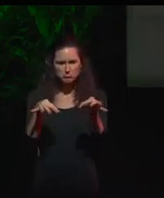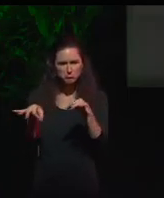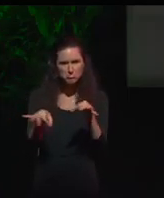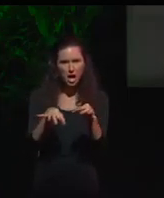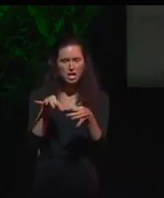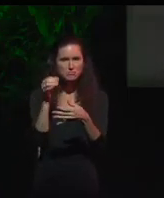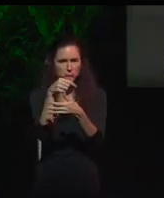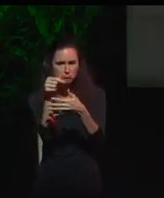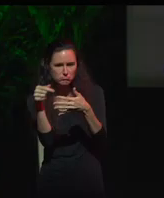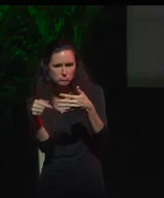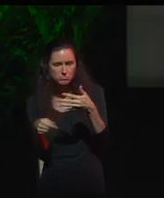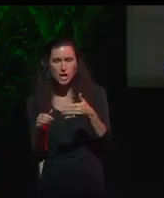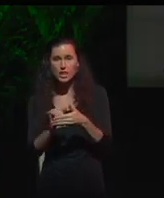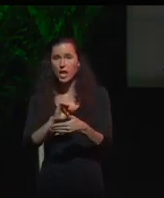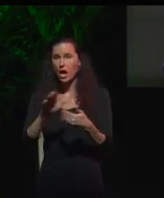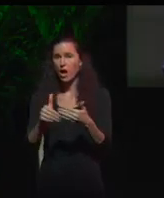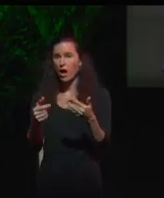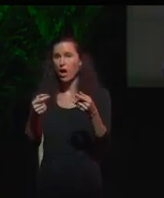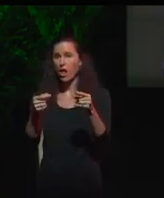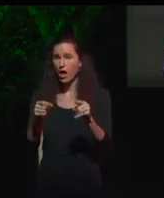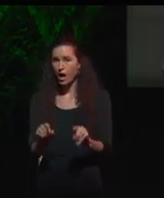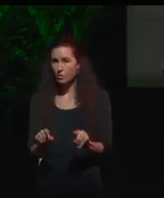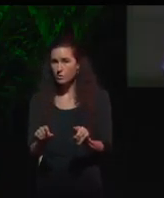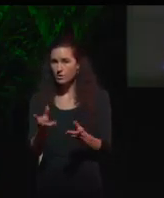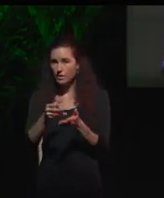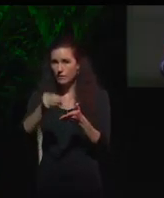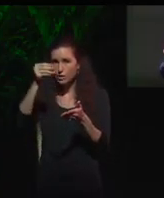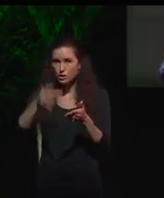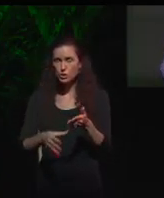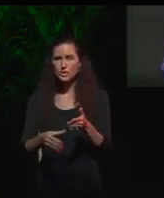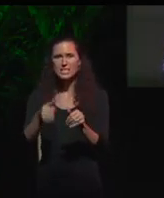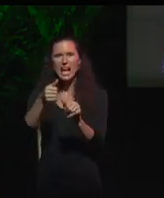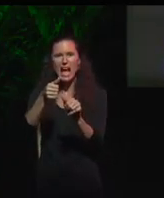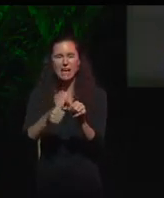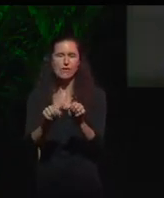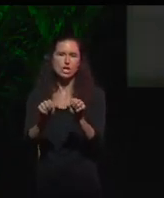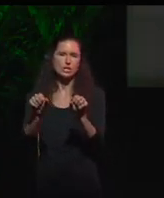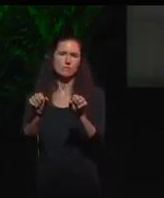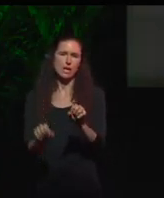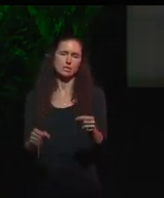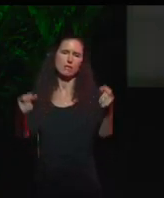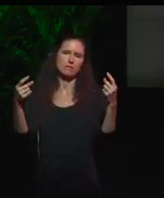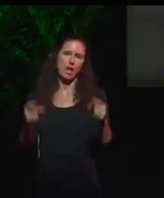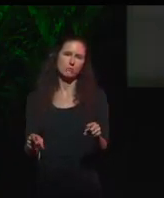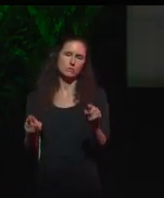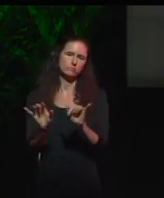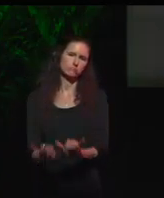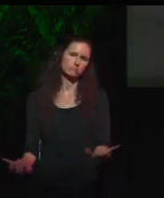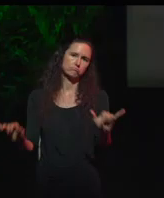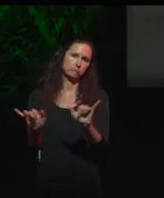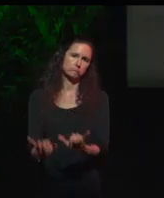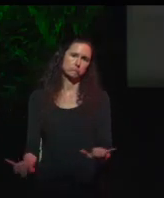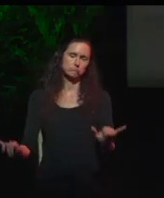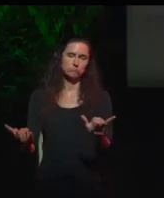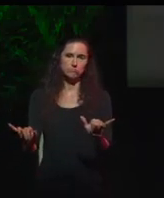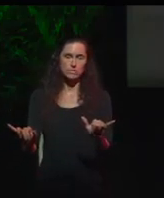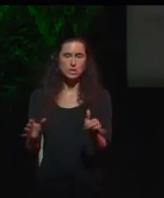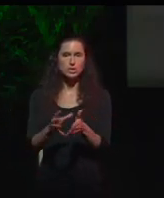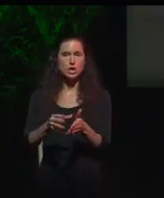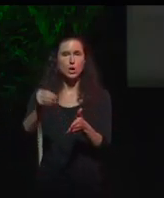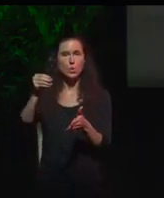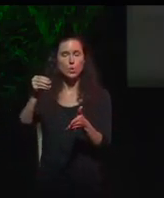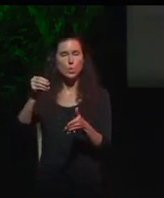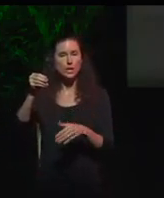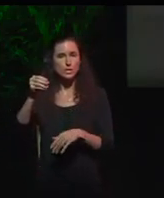and all of this happens for our students each and every term. And when a student makes their way